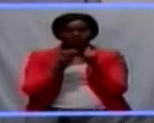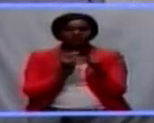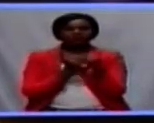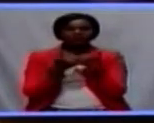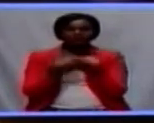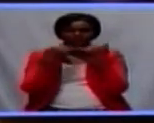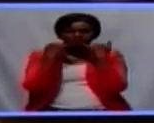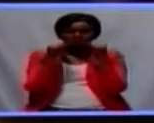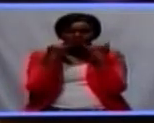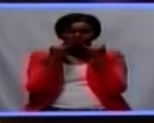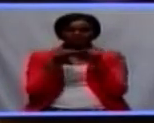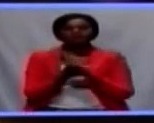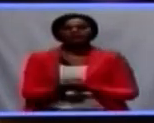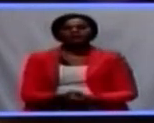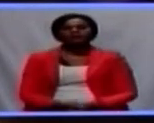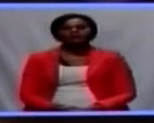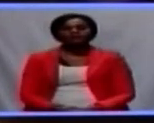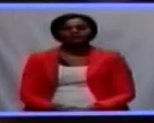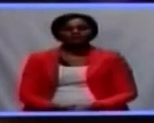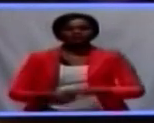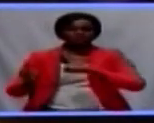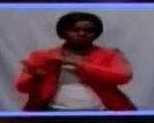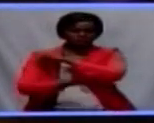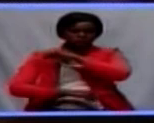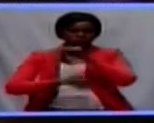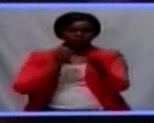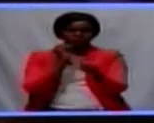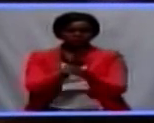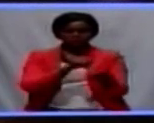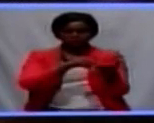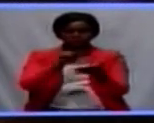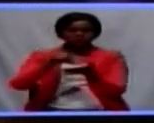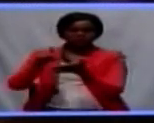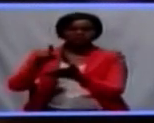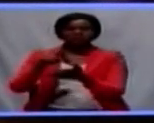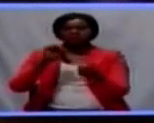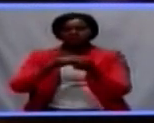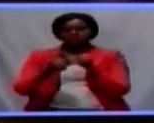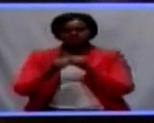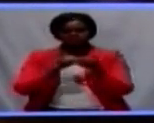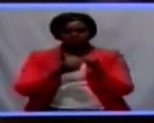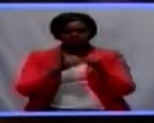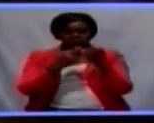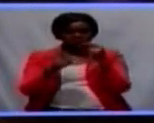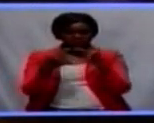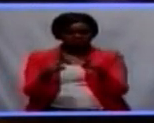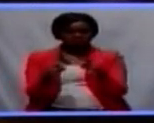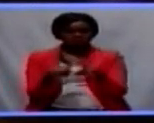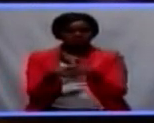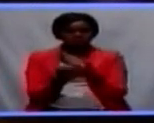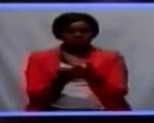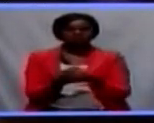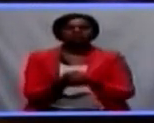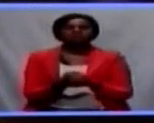about penalties already paid on principal tax liability? What happens to that? If the principal